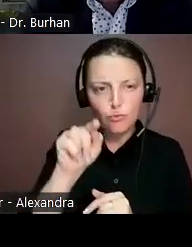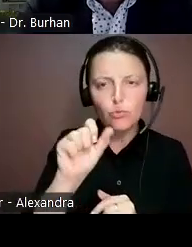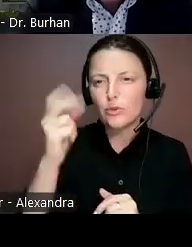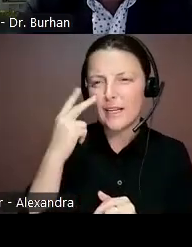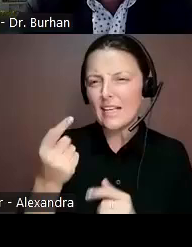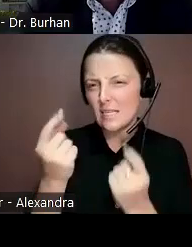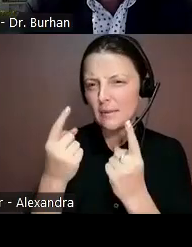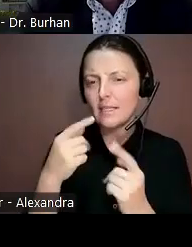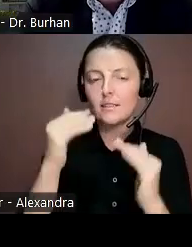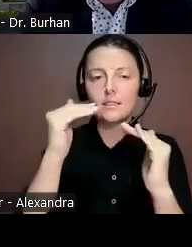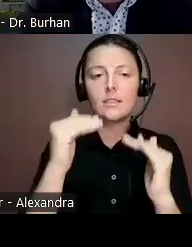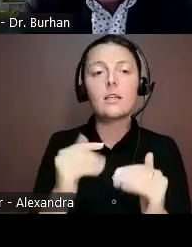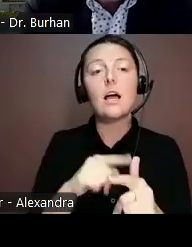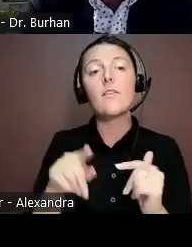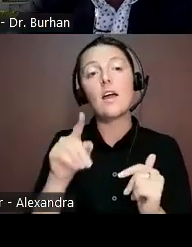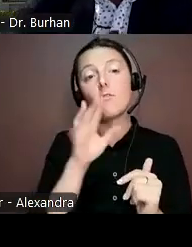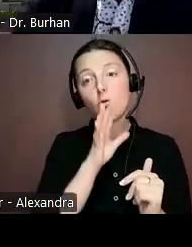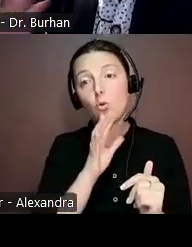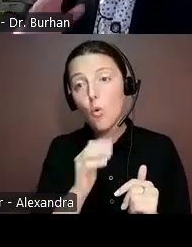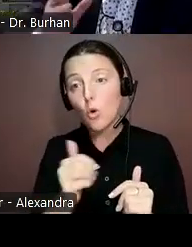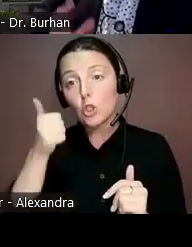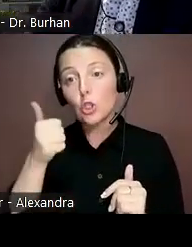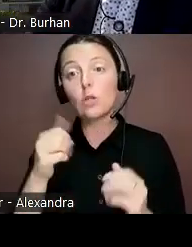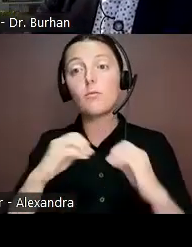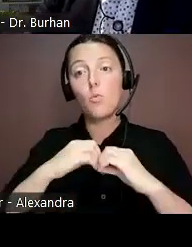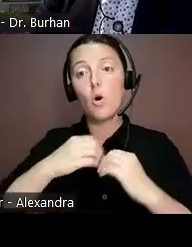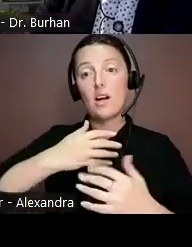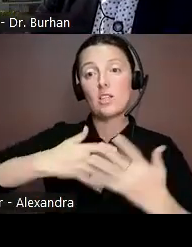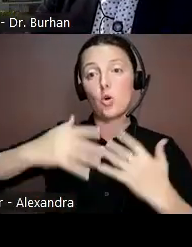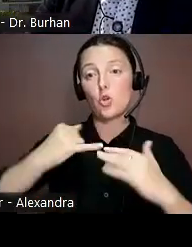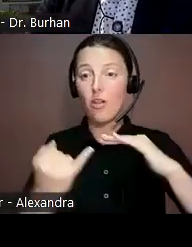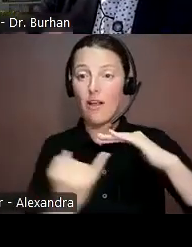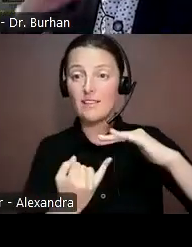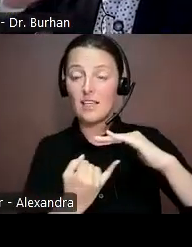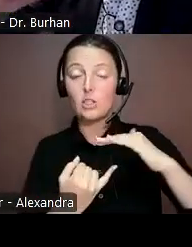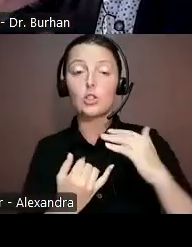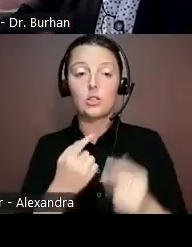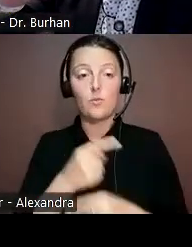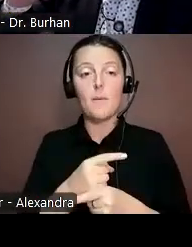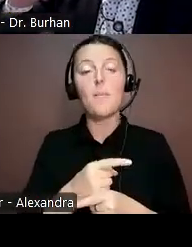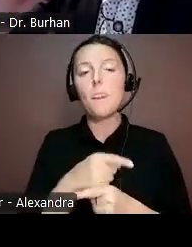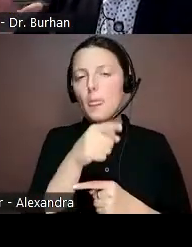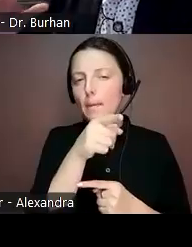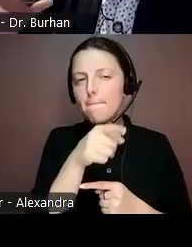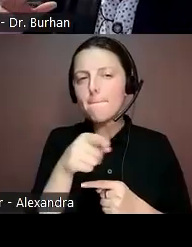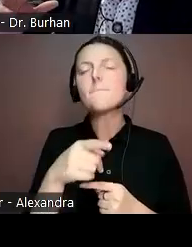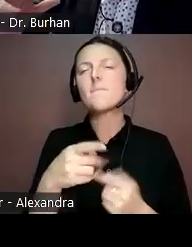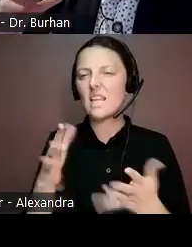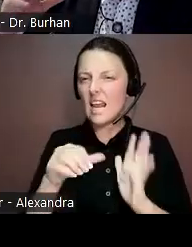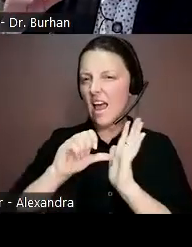more social isolation. I think, really what this highlights that there is an opportunity for